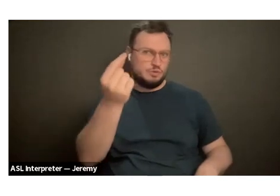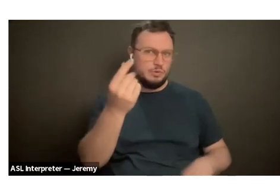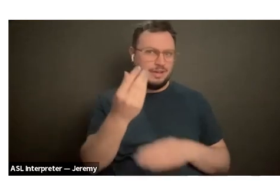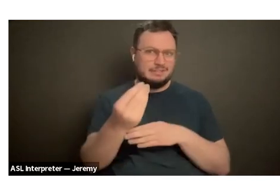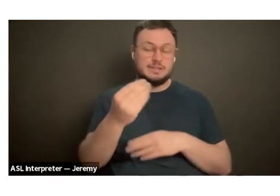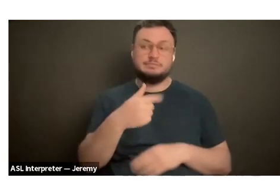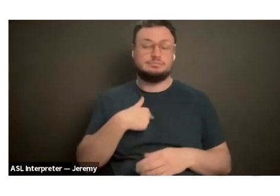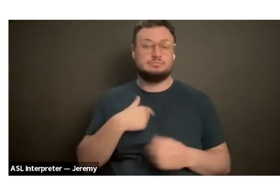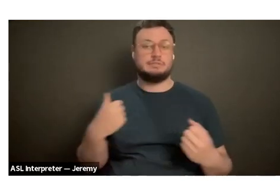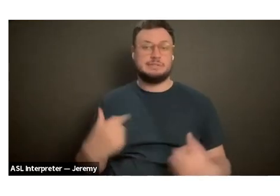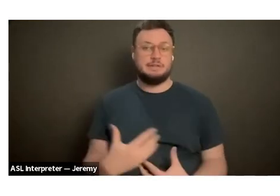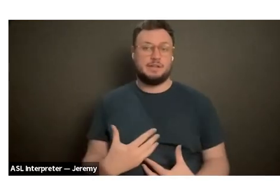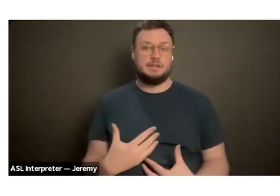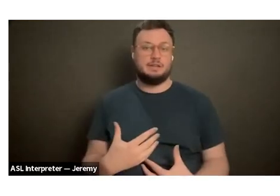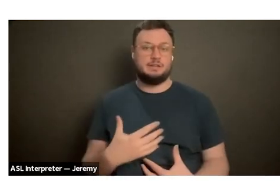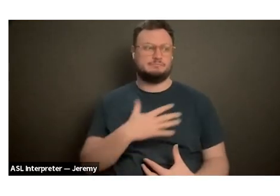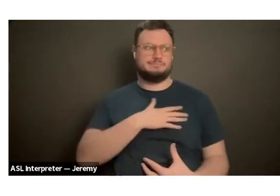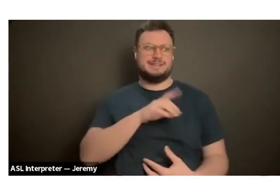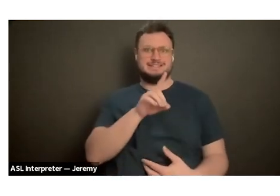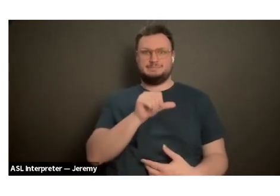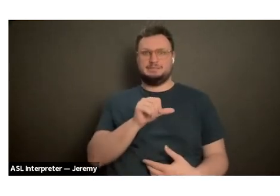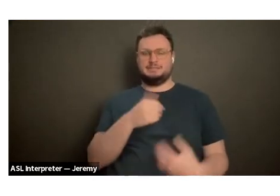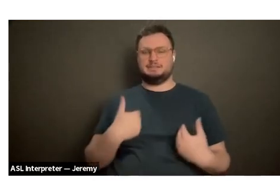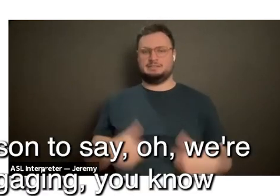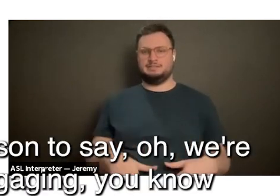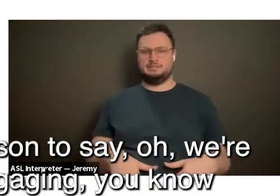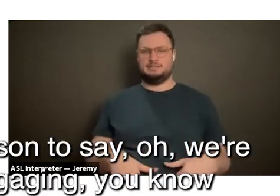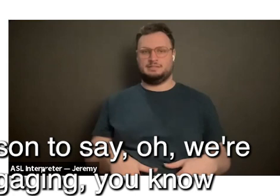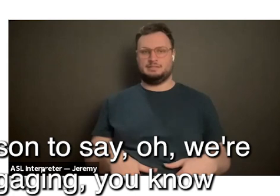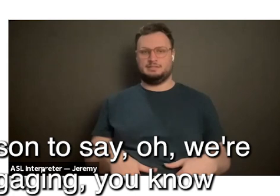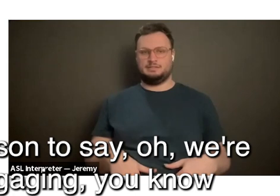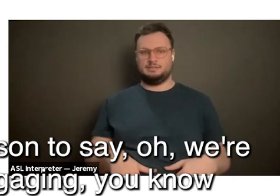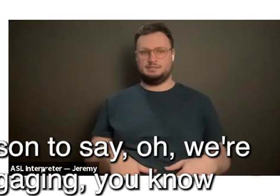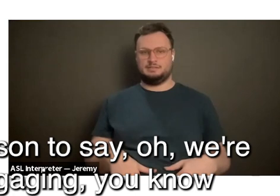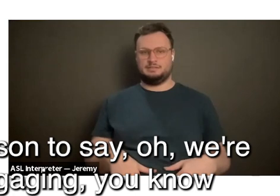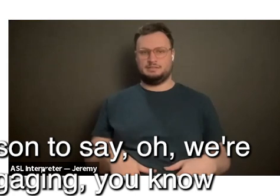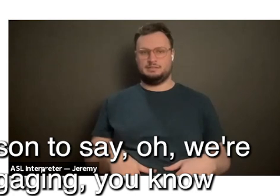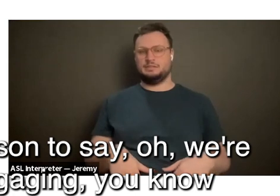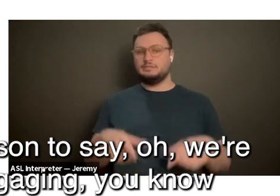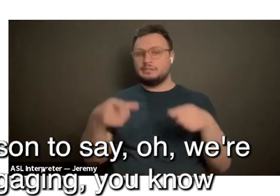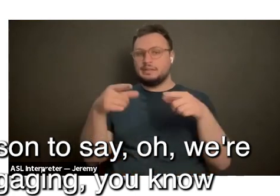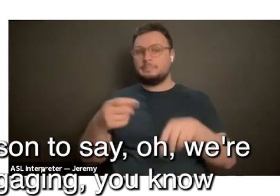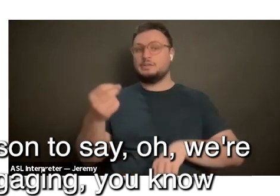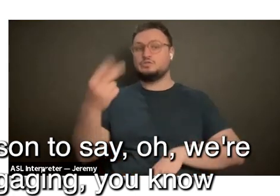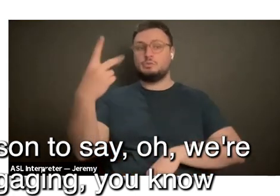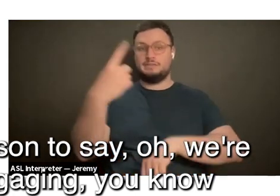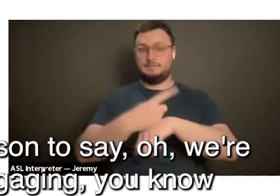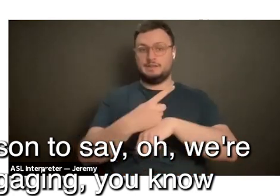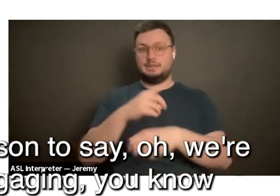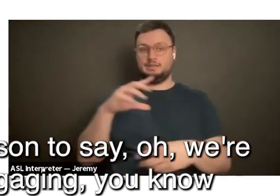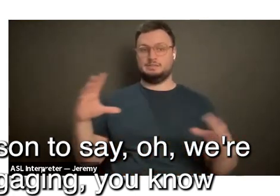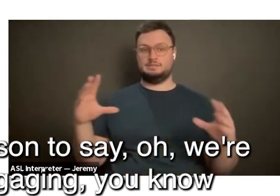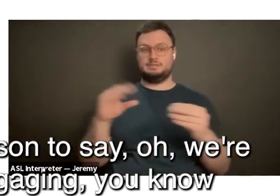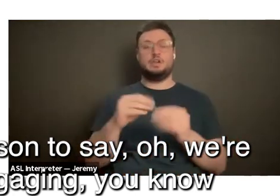terrified. I know my condition and my disability as well. Twice in 12 days, the London police raided